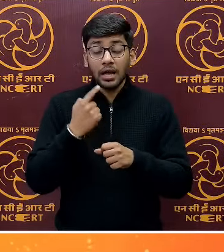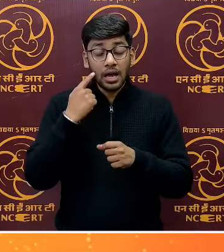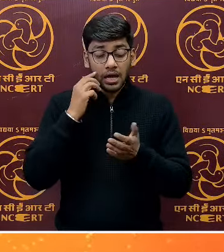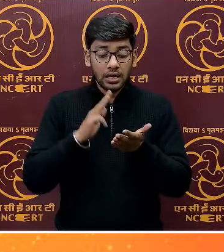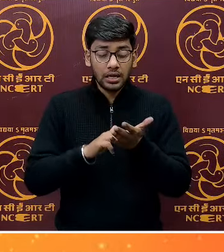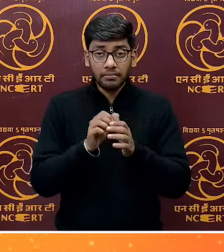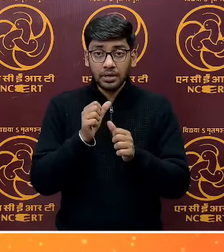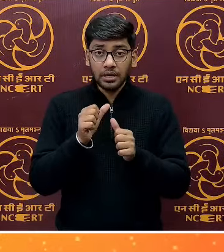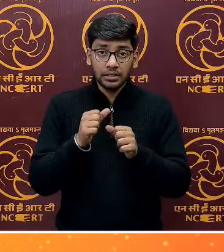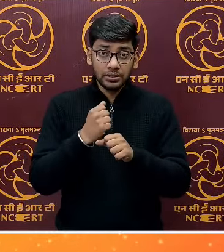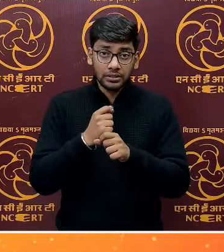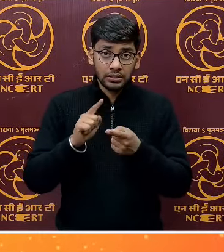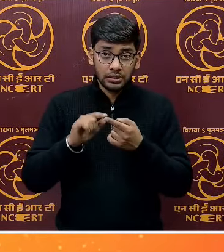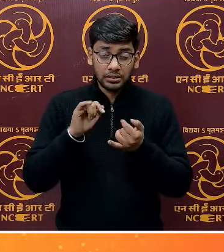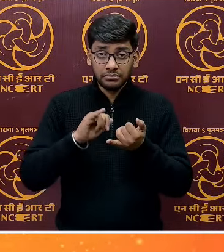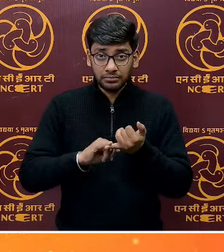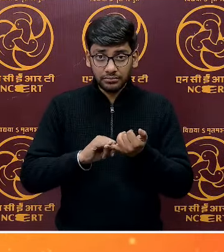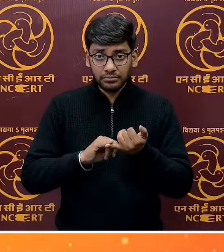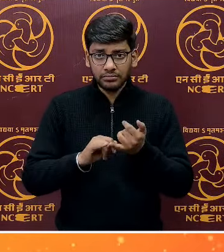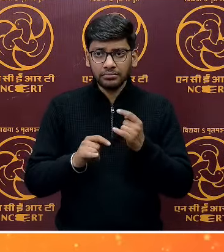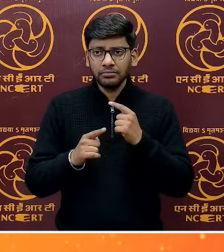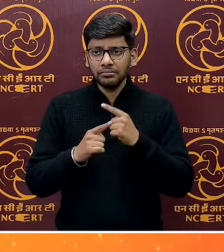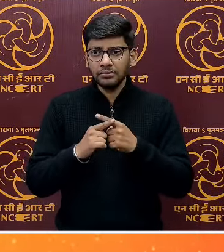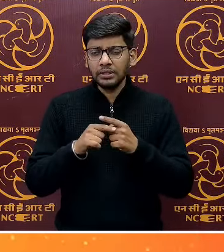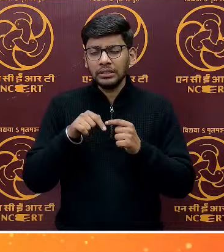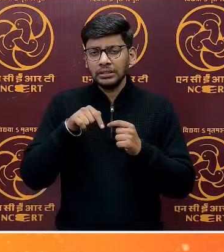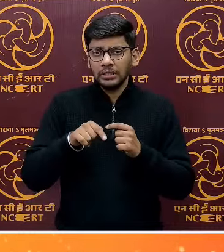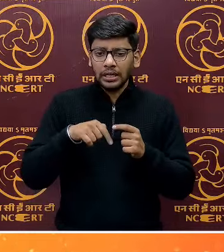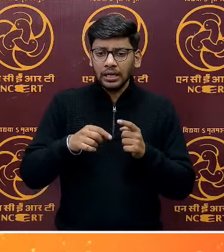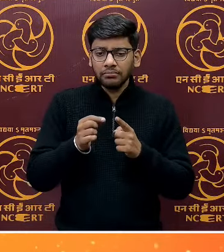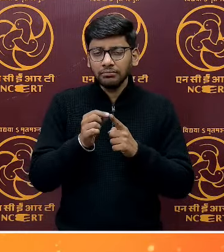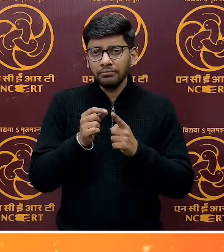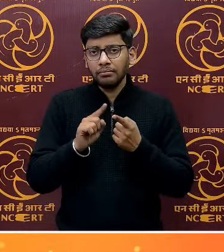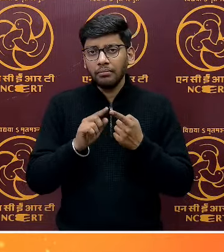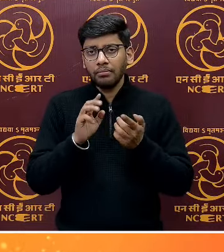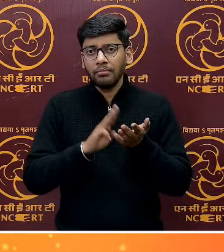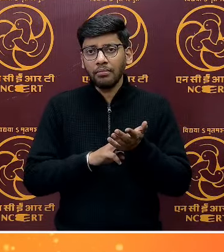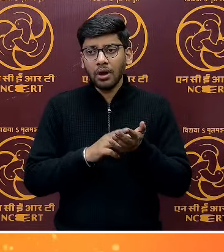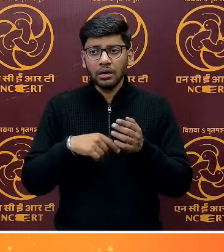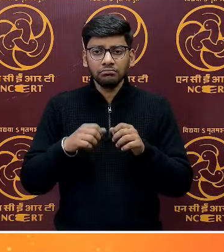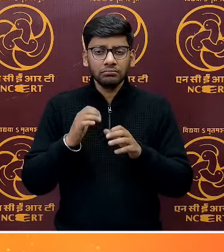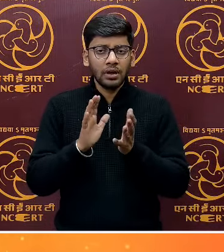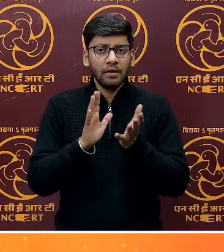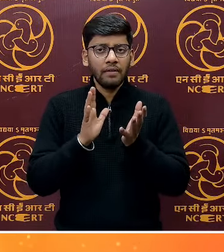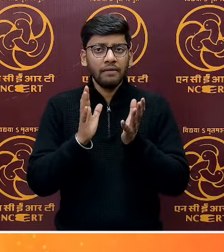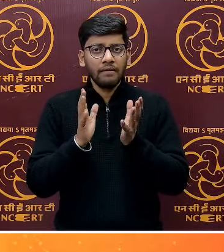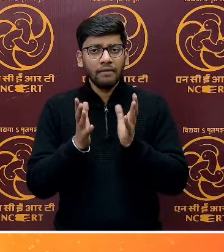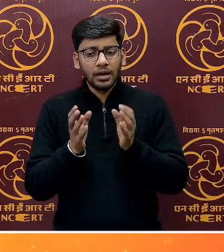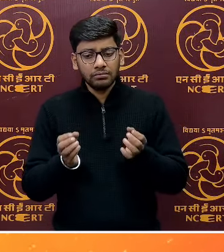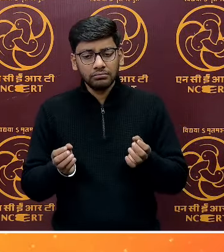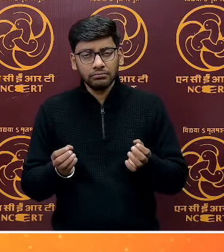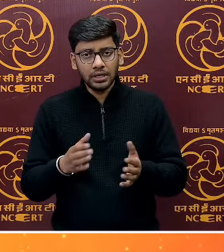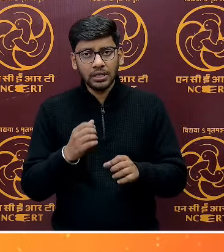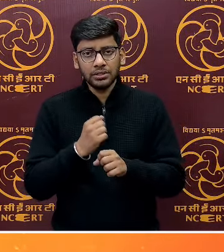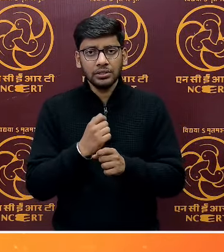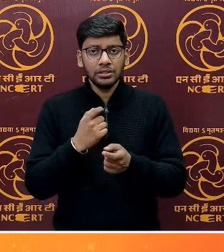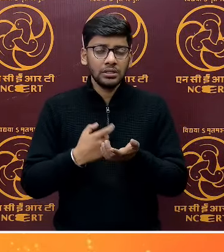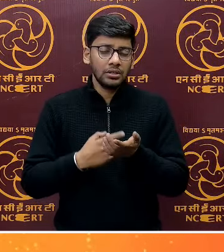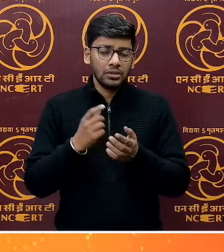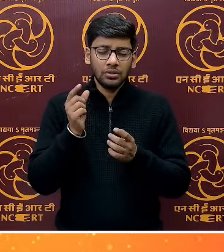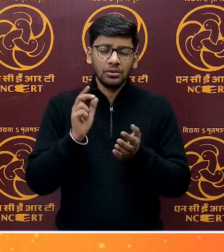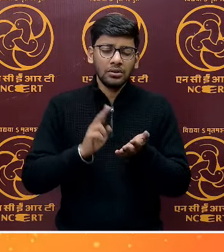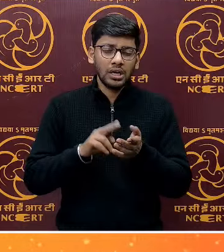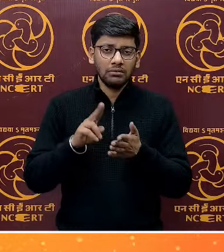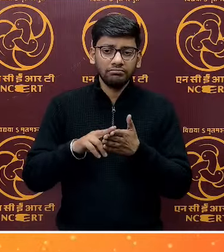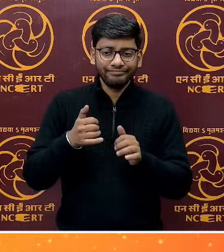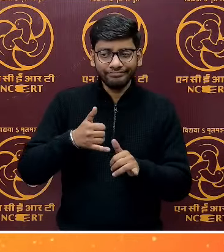and images tell their own story. So in this poem what happens is that the world begins on the ground with a view pointed